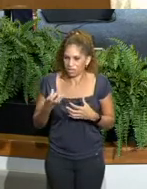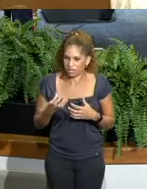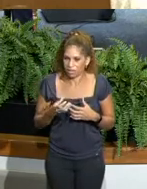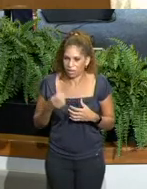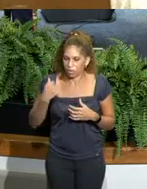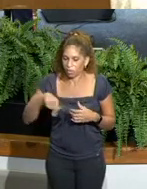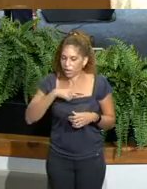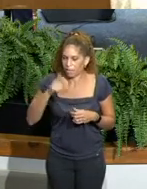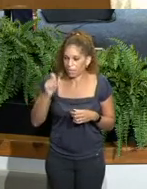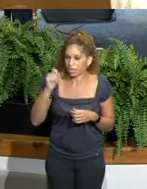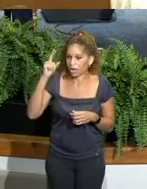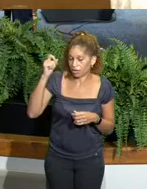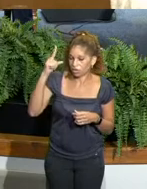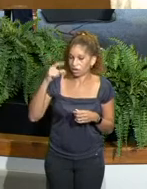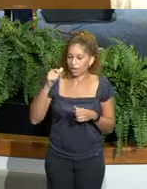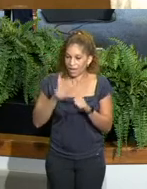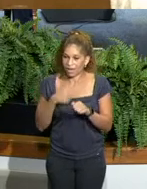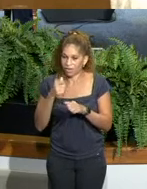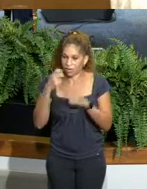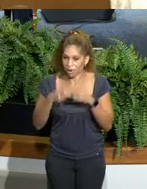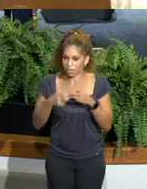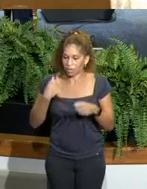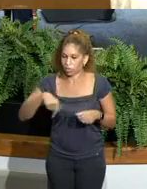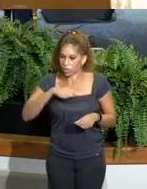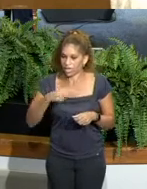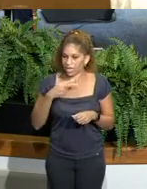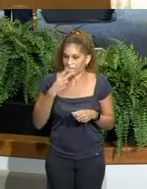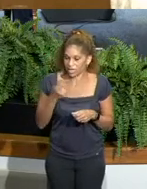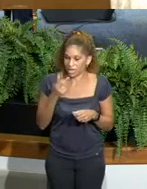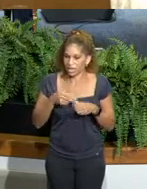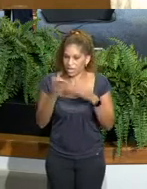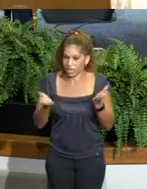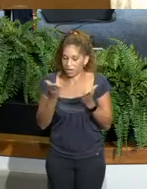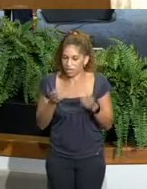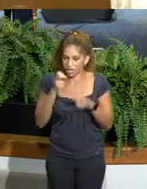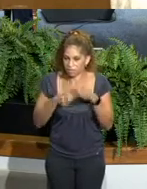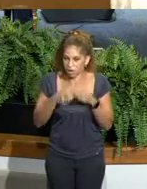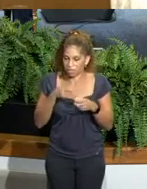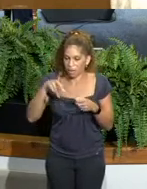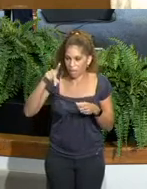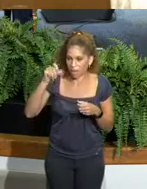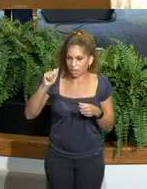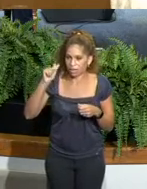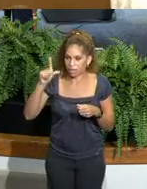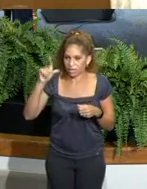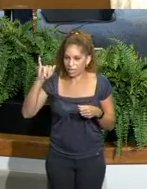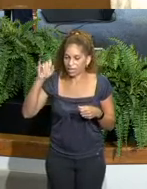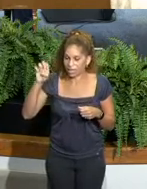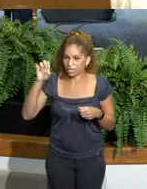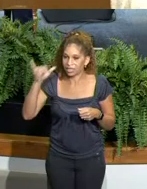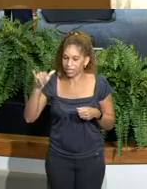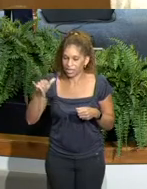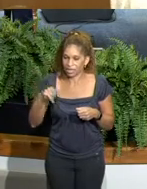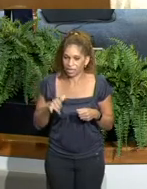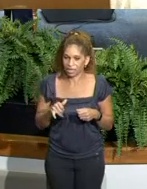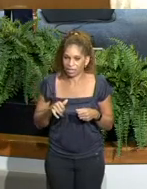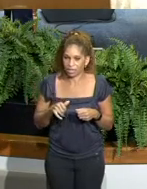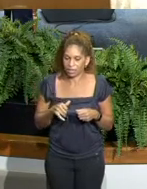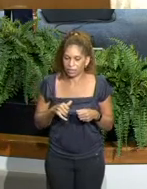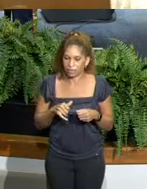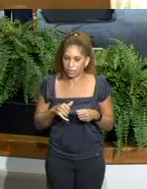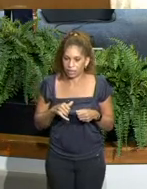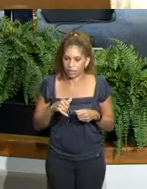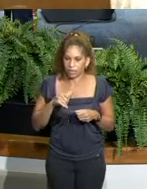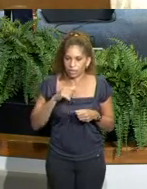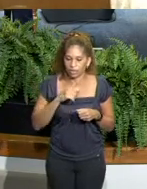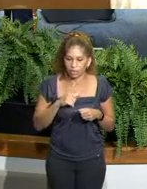understand that every problem we see out here is a problem of policy. Isaiah 10 said, woe unto those